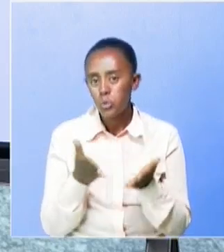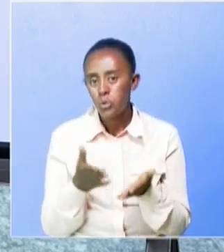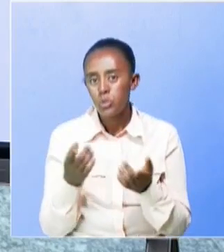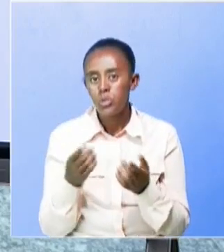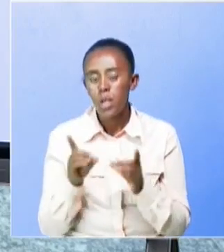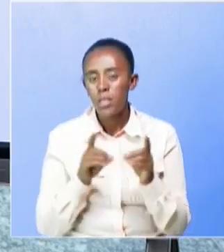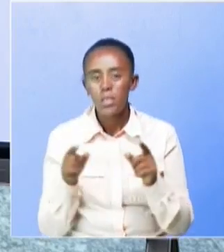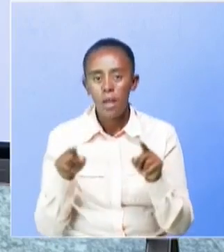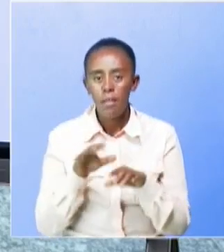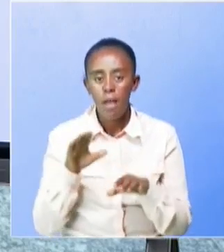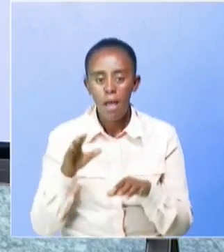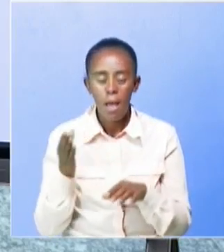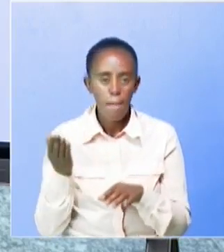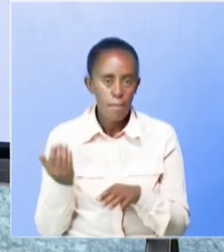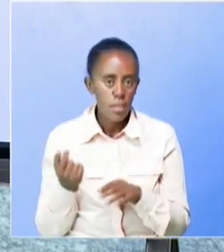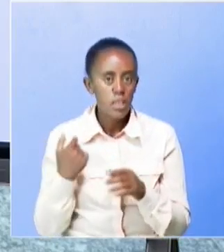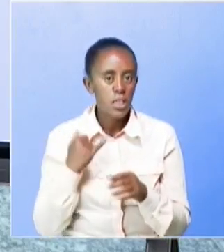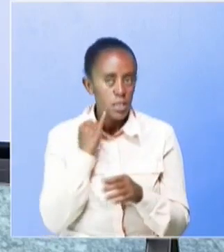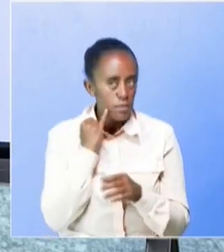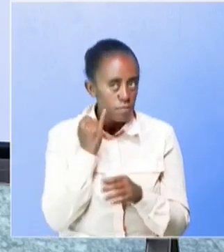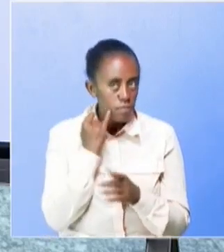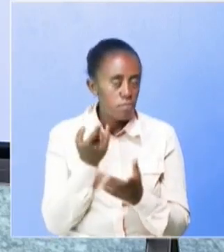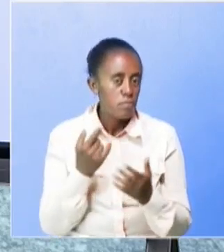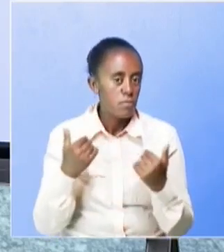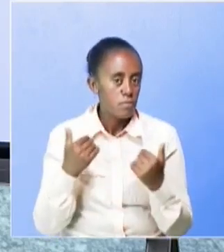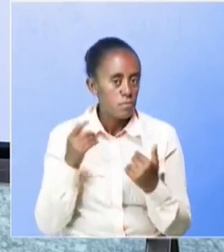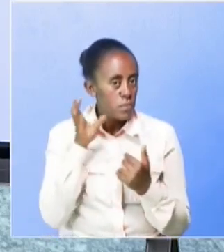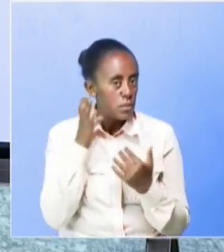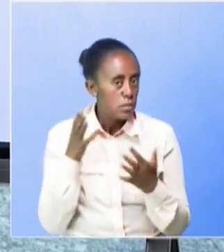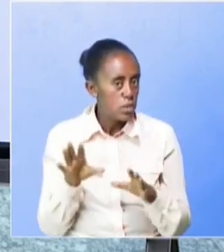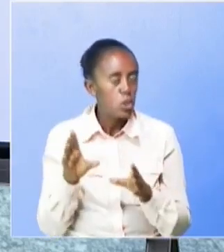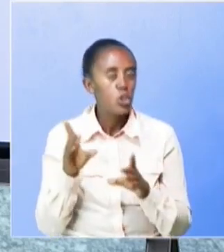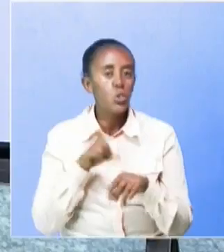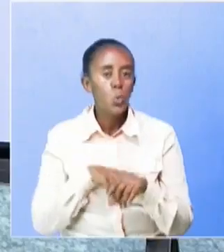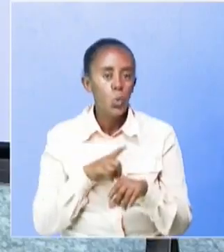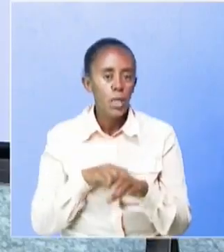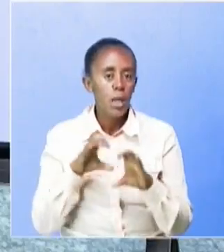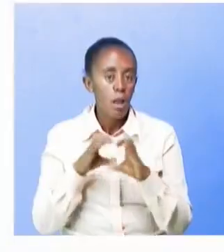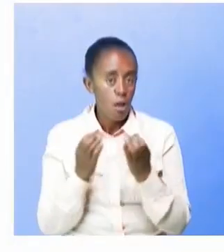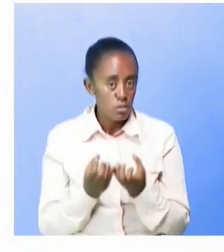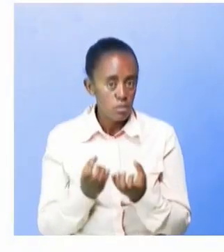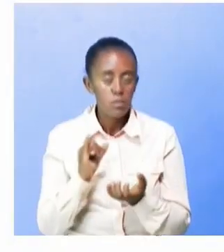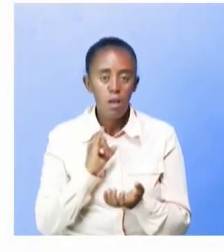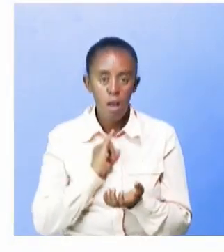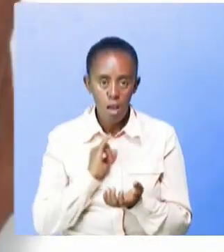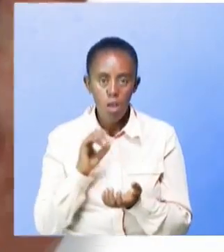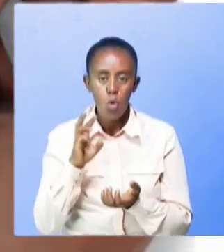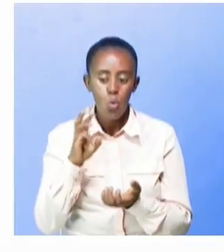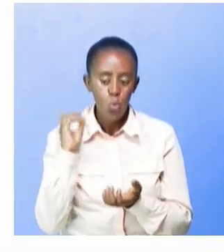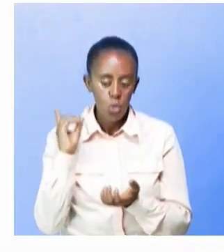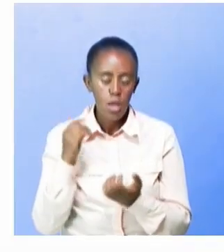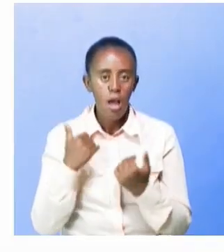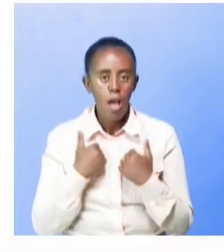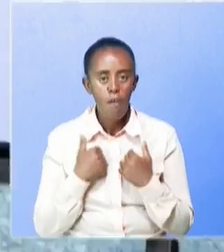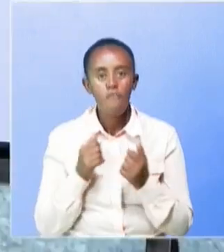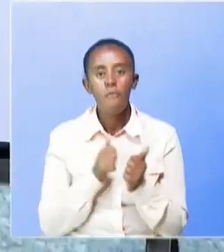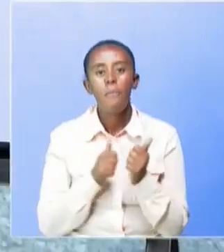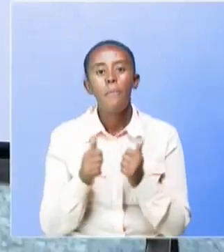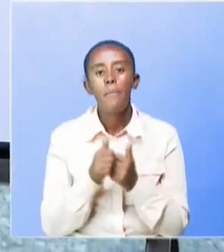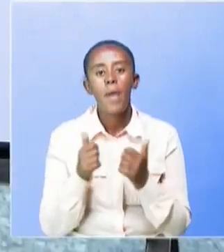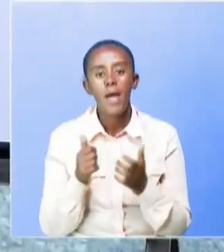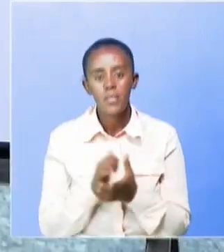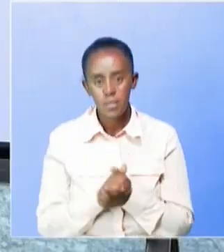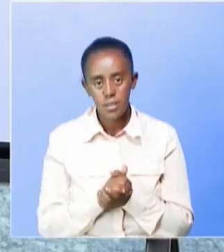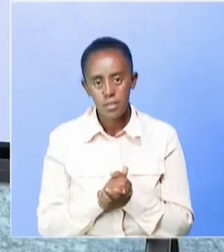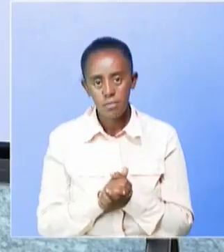happen. If I had listened during class, I would have passed